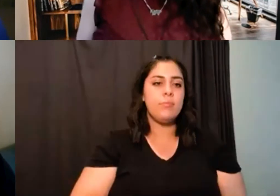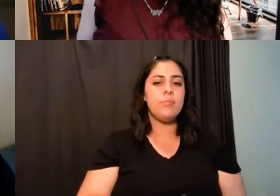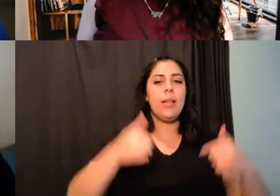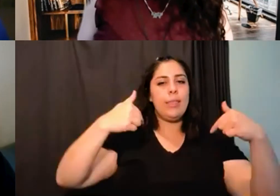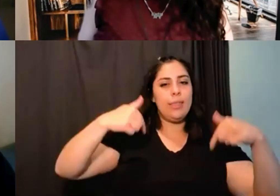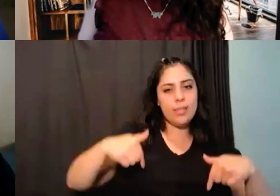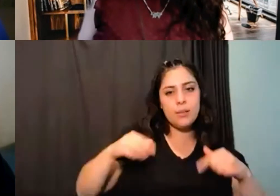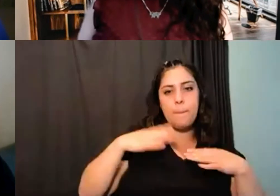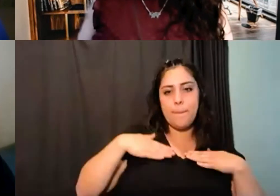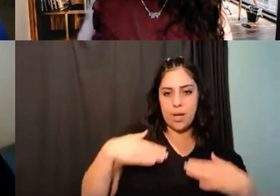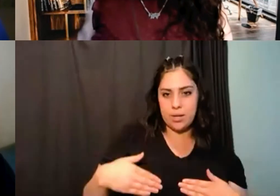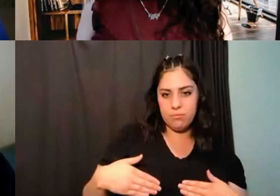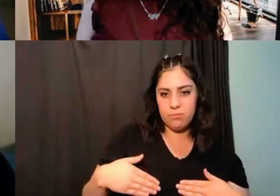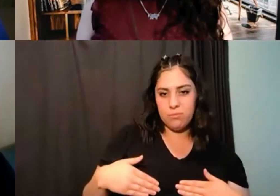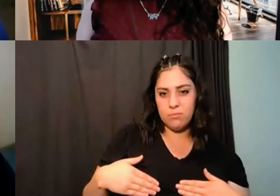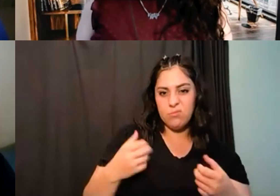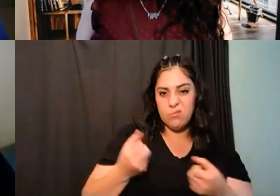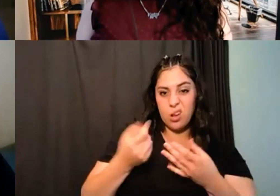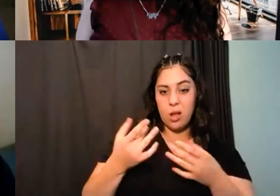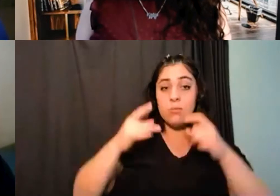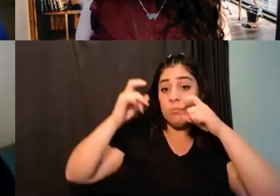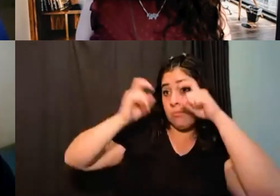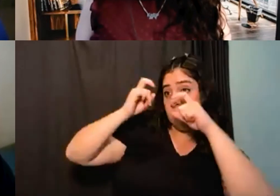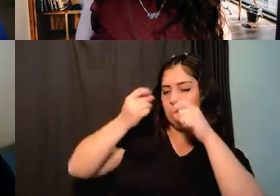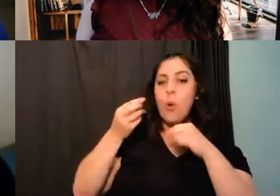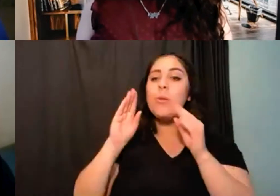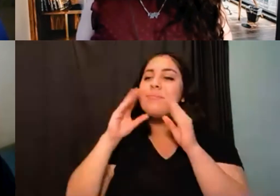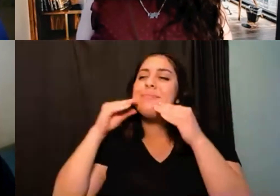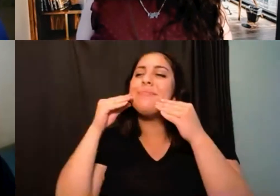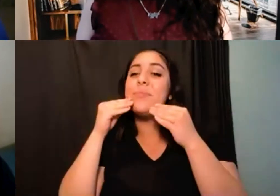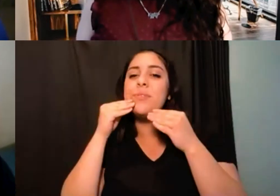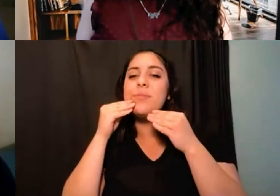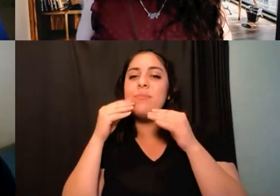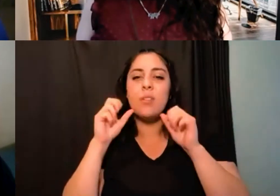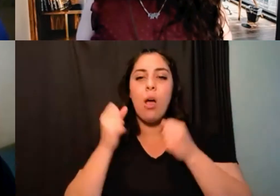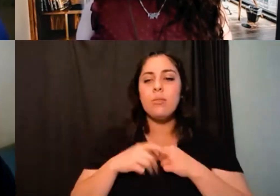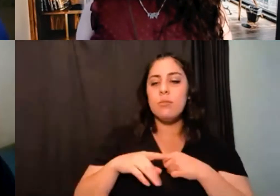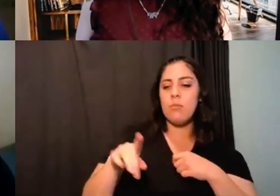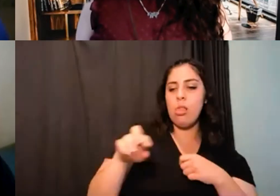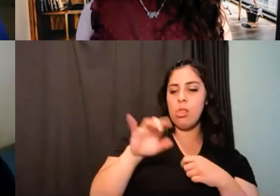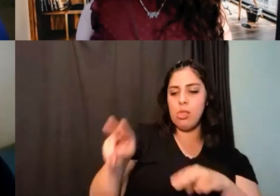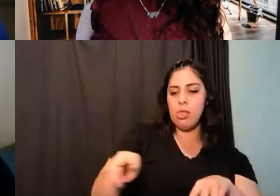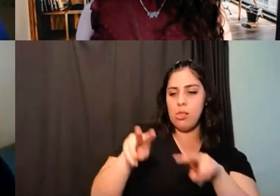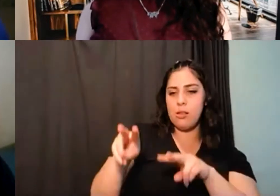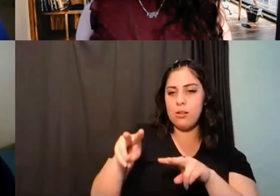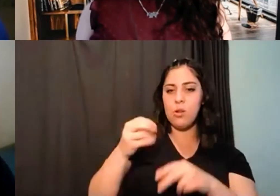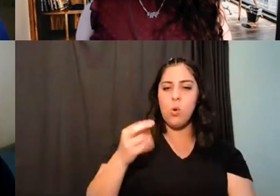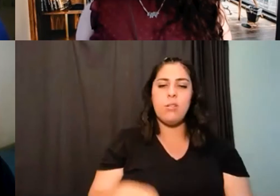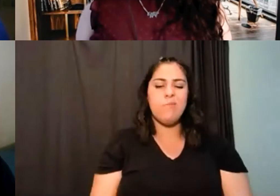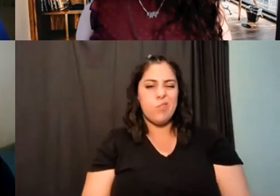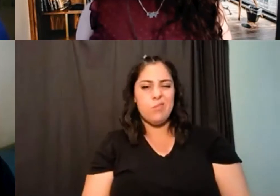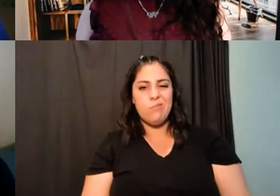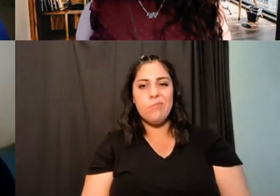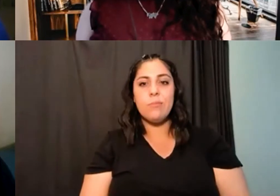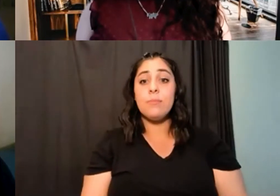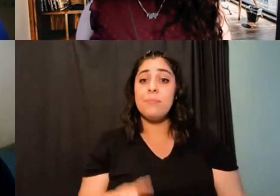raises eyebrows or smiles, causes whistles or the sucking of teeth. But I'm a flattering fatty with this fat